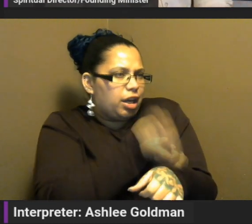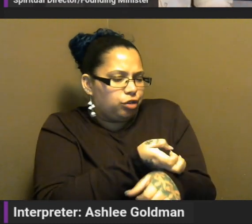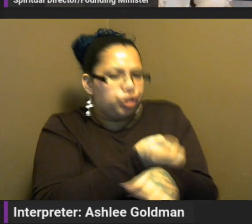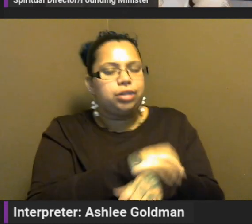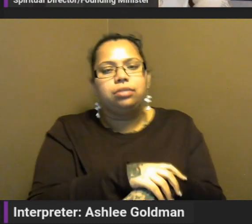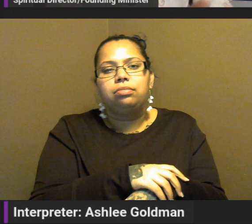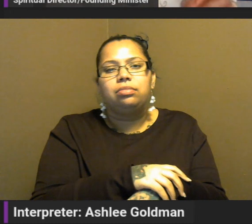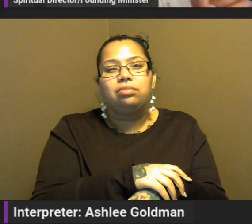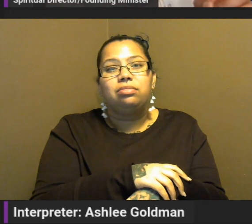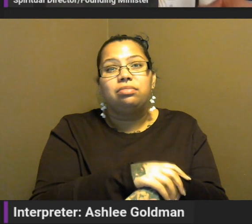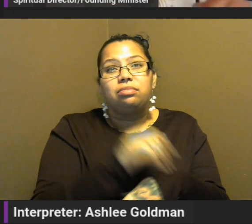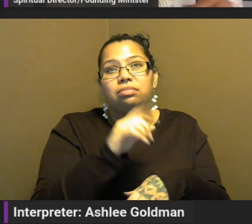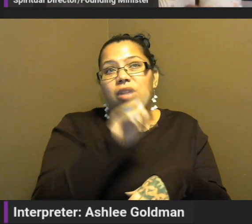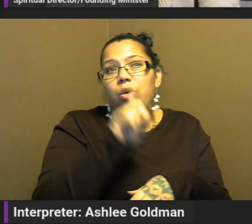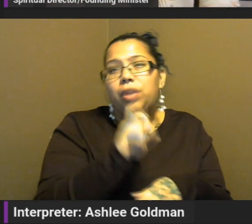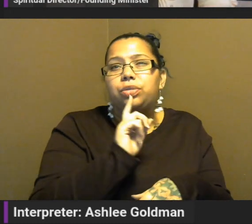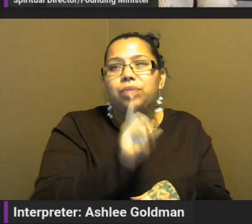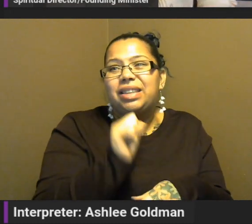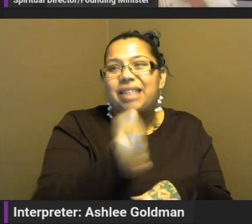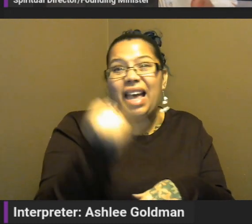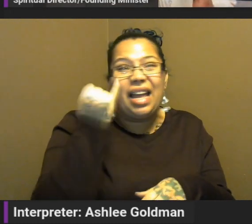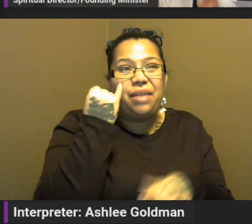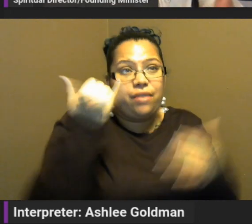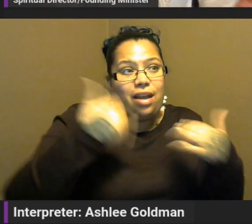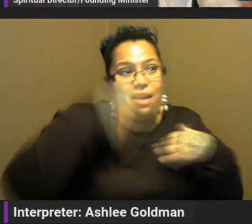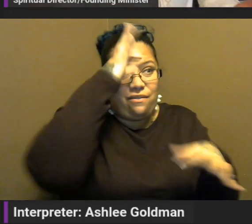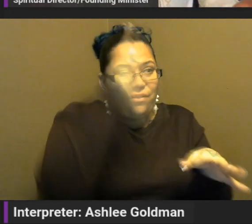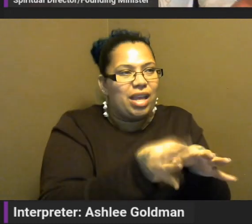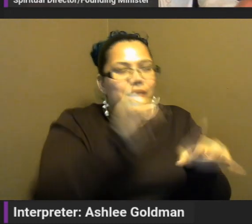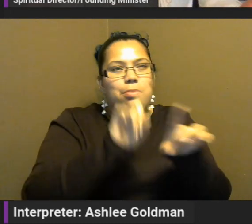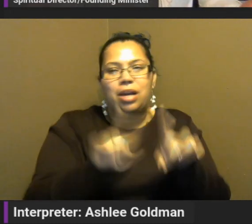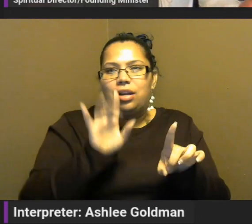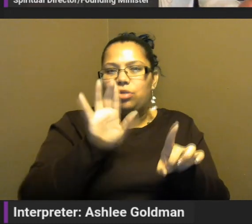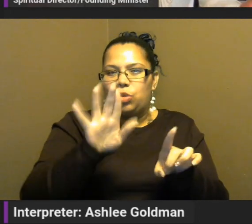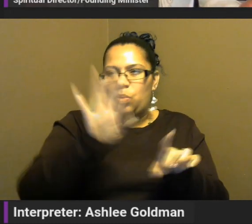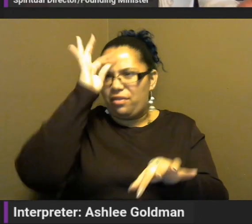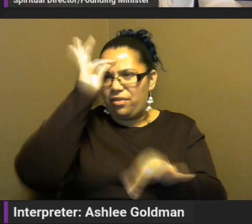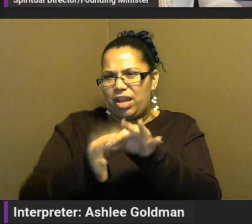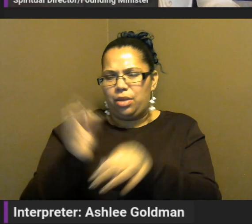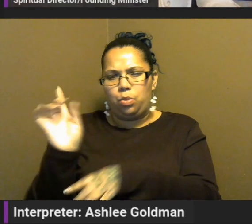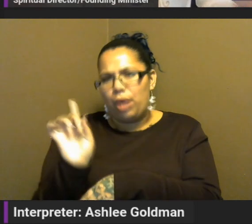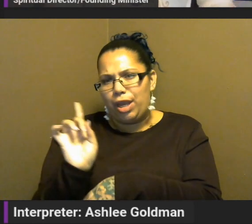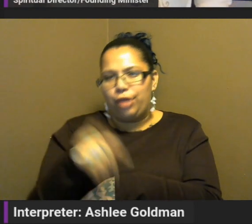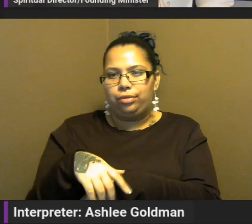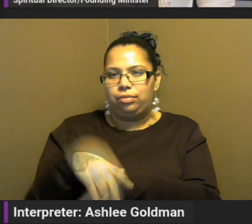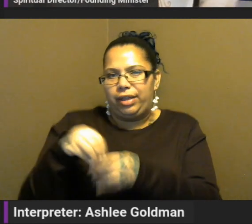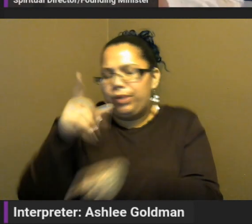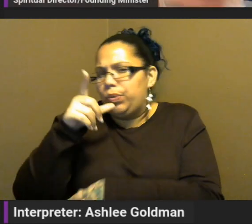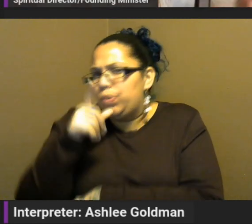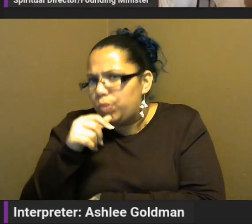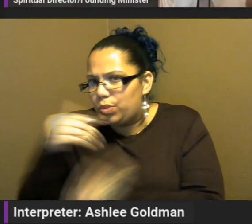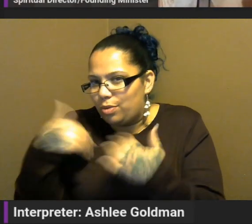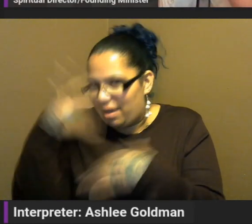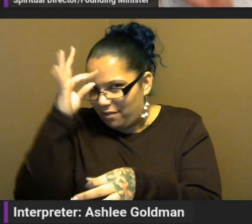The question is, what do you got faith in? What is or who do you got faith in?